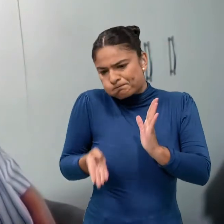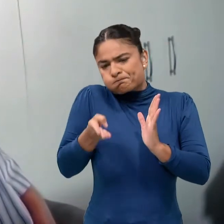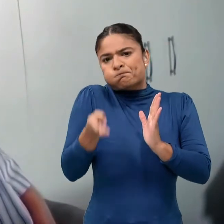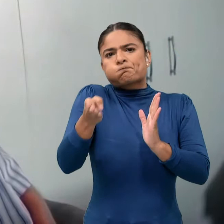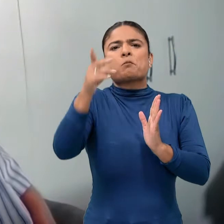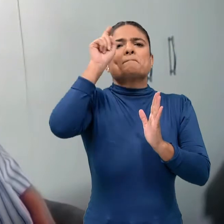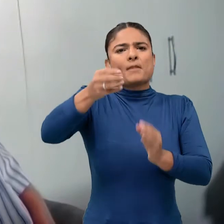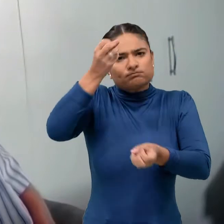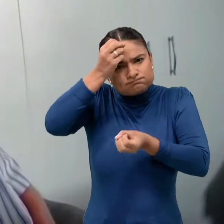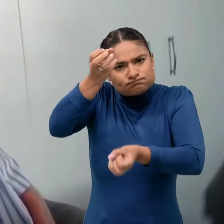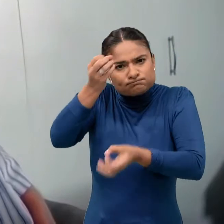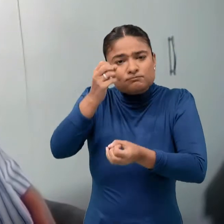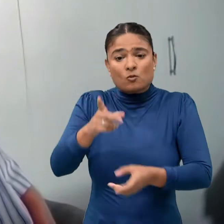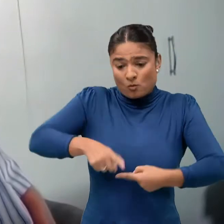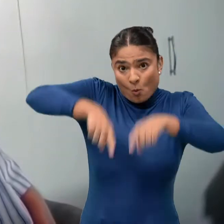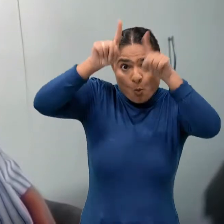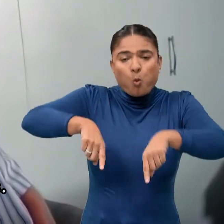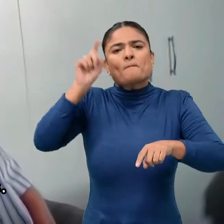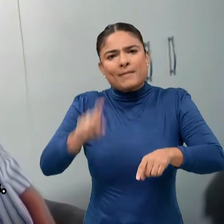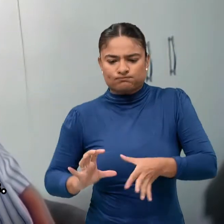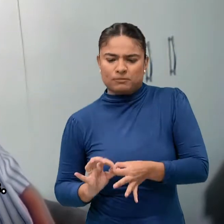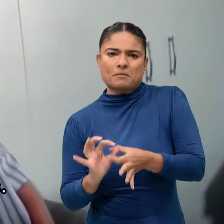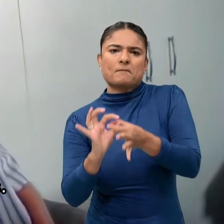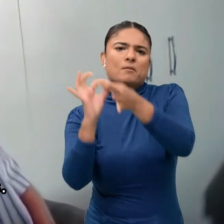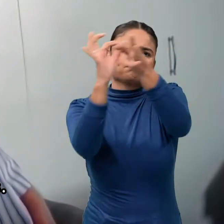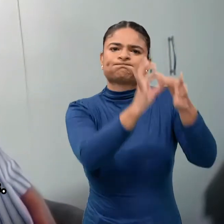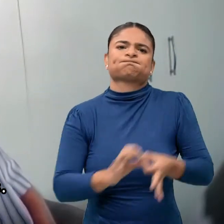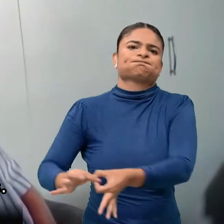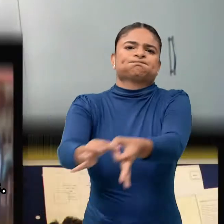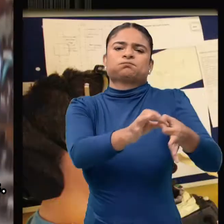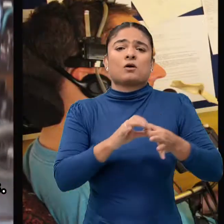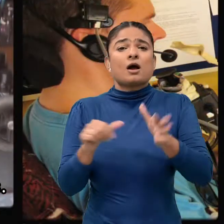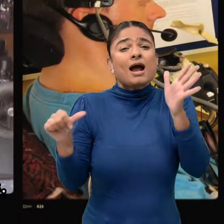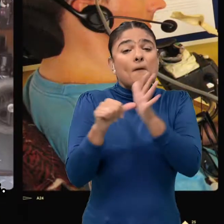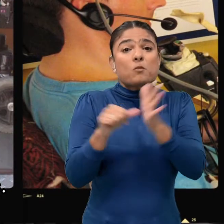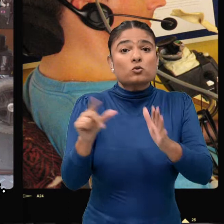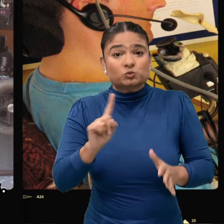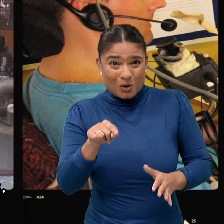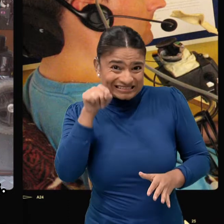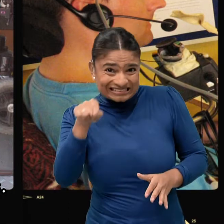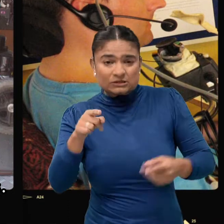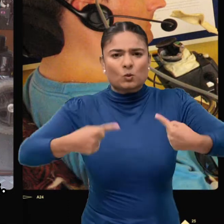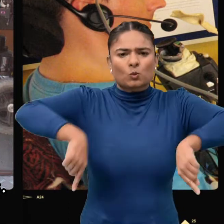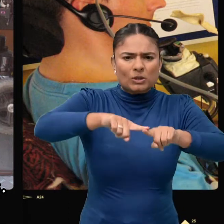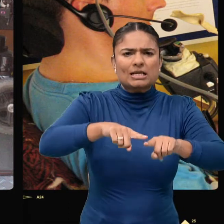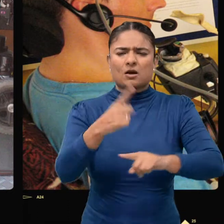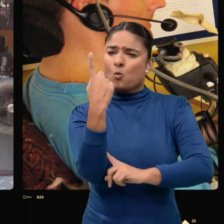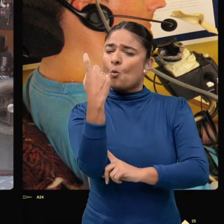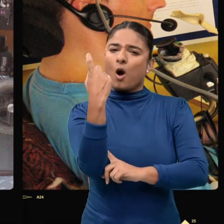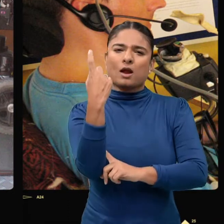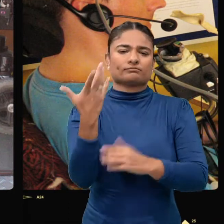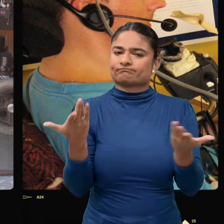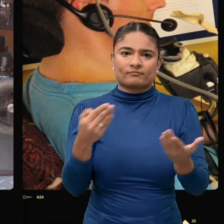same time, collaborate a lot more. And I think collaboration is key, as well as addressing things on all levels.